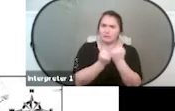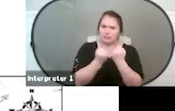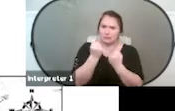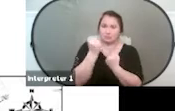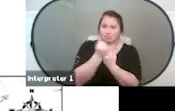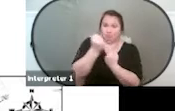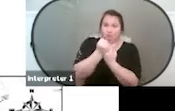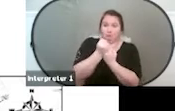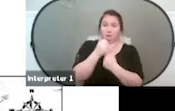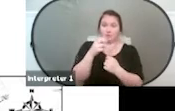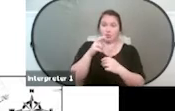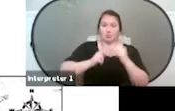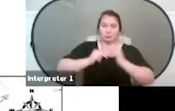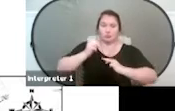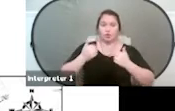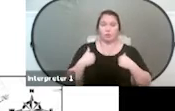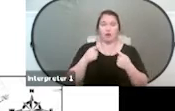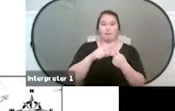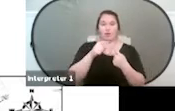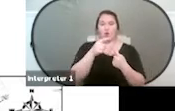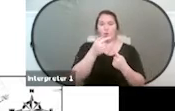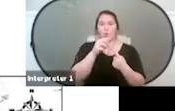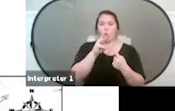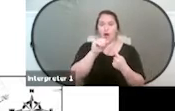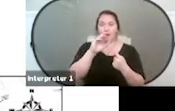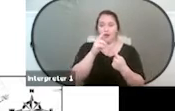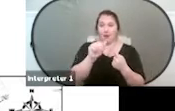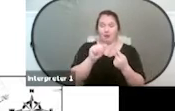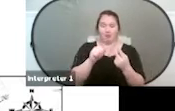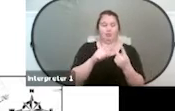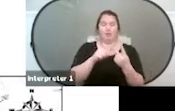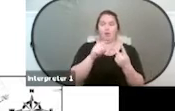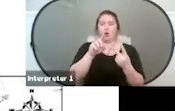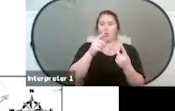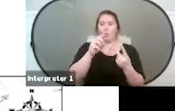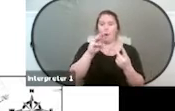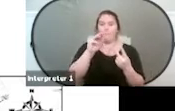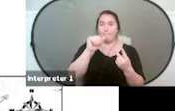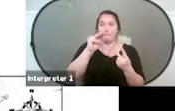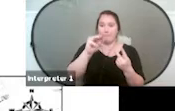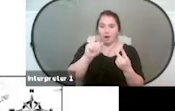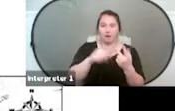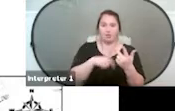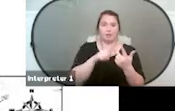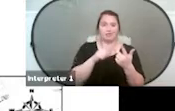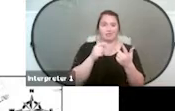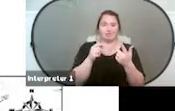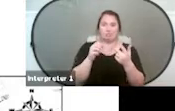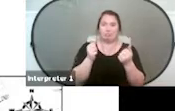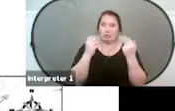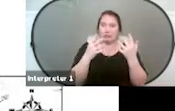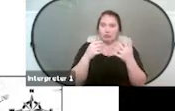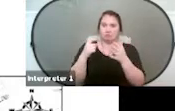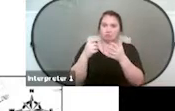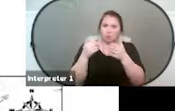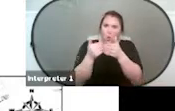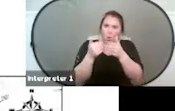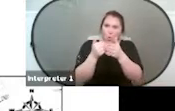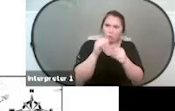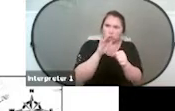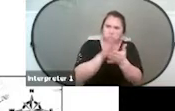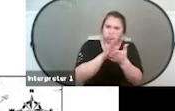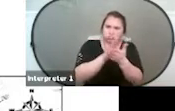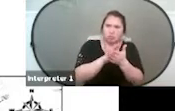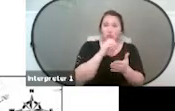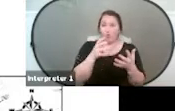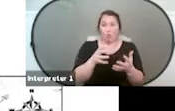Guama, you also have Brazos and Wiley, and you've got a few other ancillary type campuses. And so we don't want to forget those. Waco and